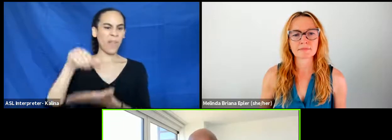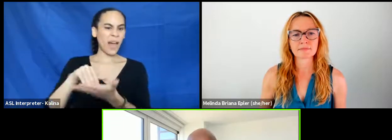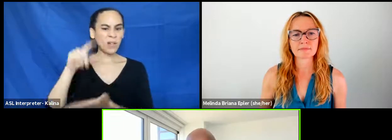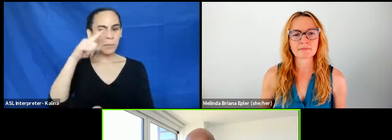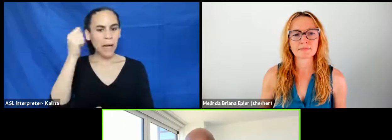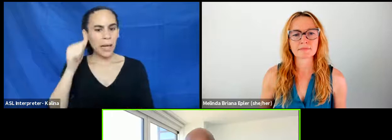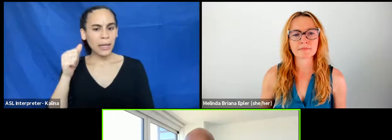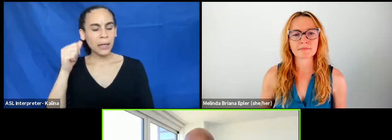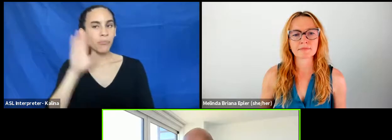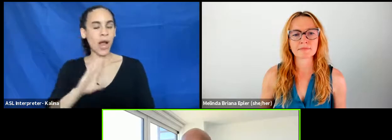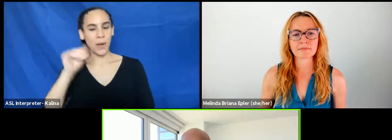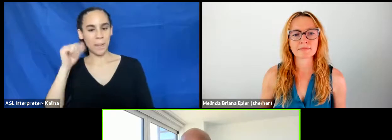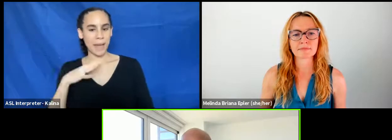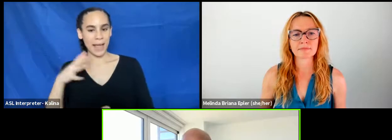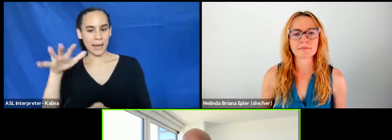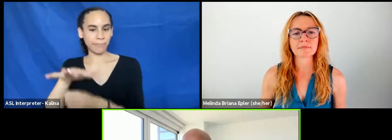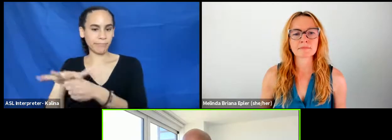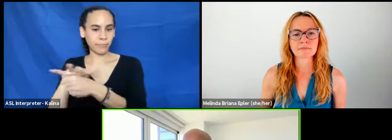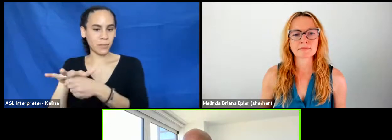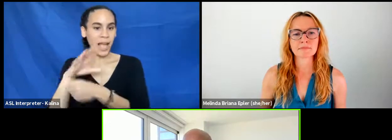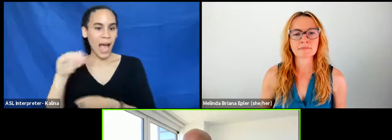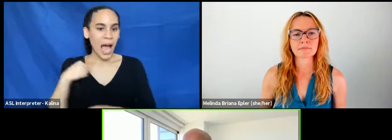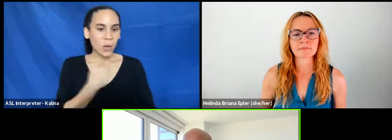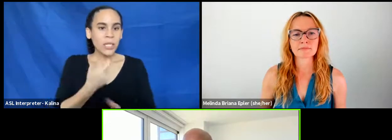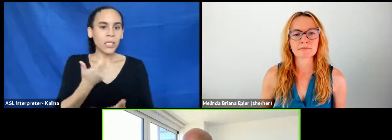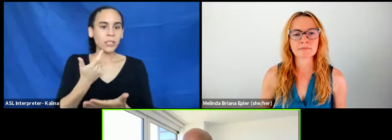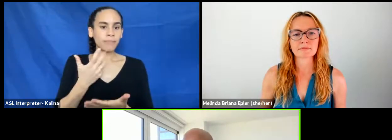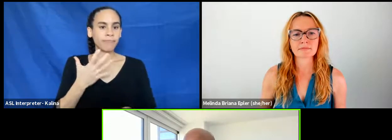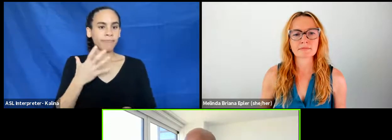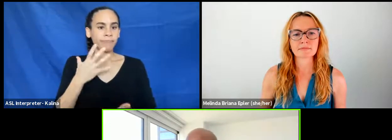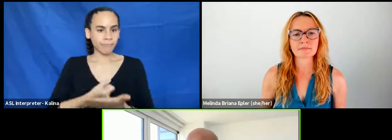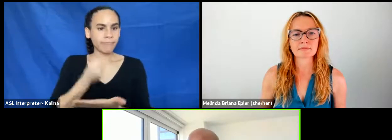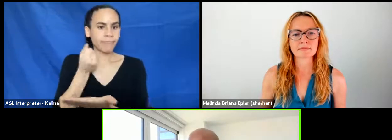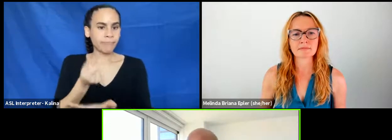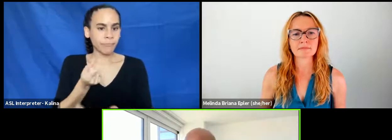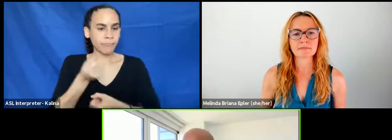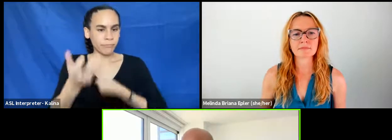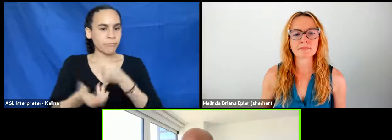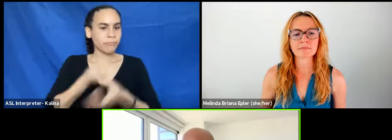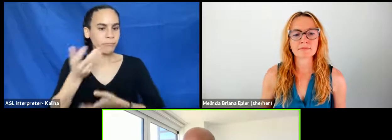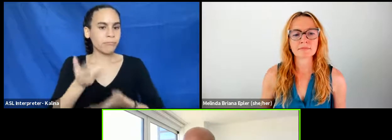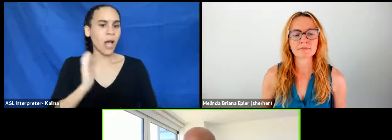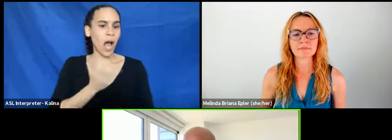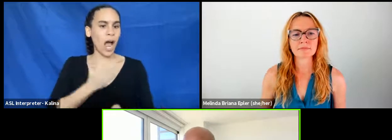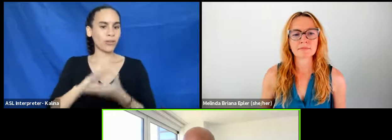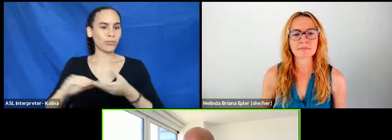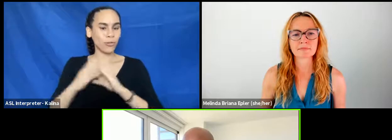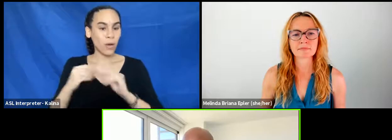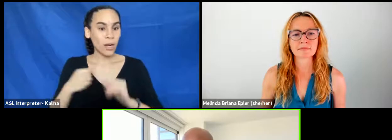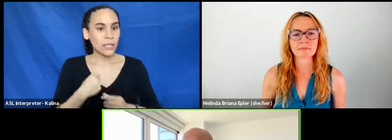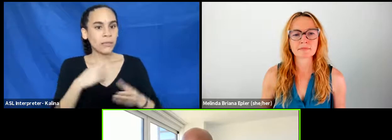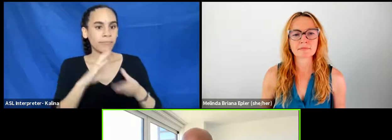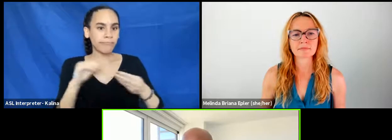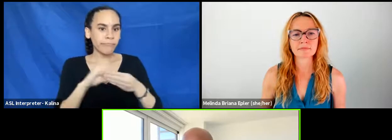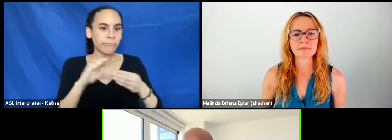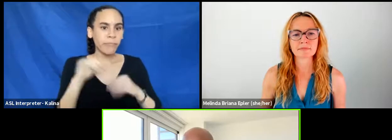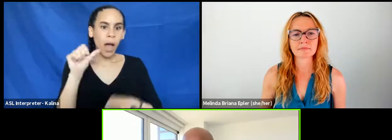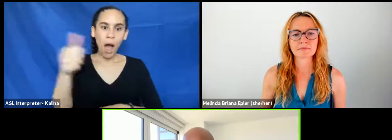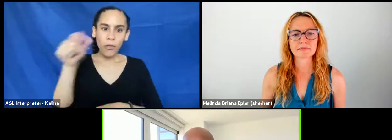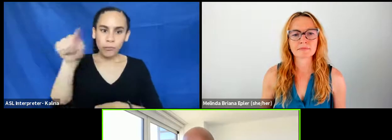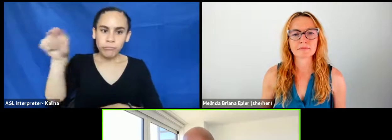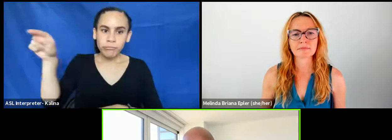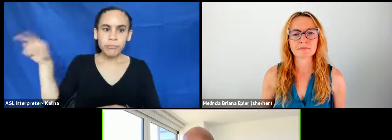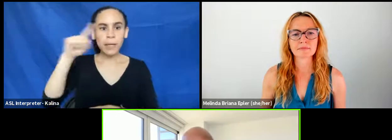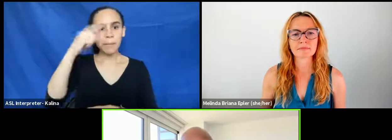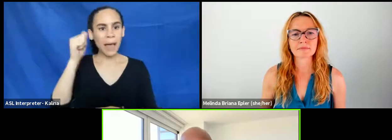would share some of our stories. And then when I would talk with other, Black and brown men in tech and have some very